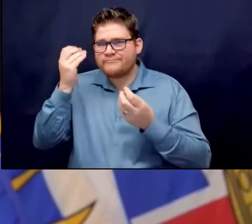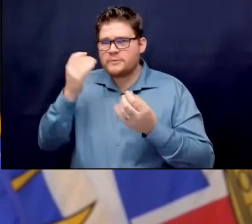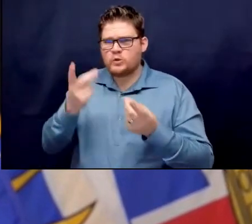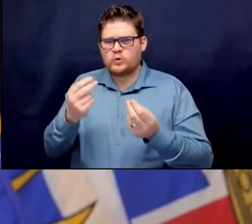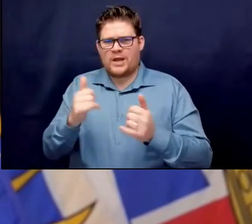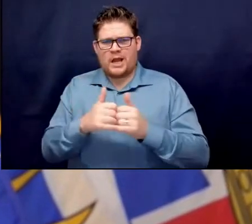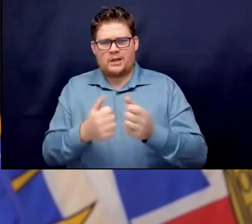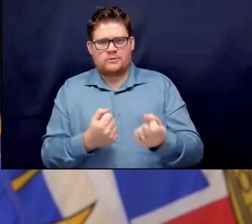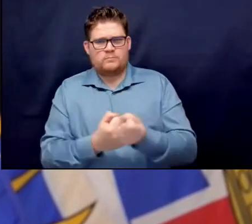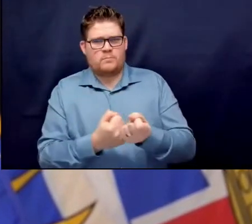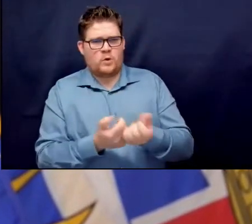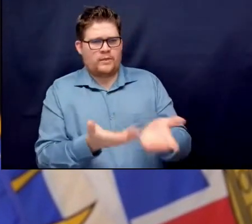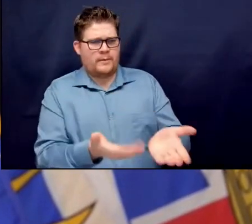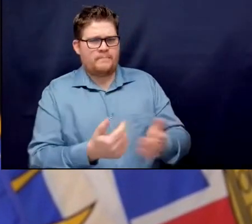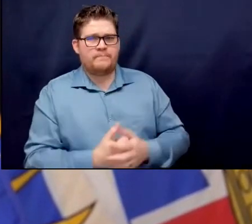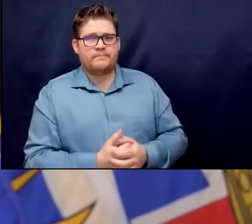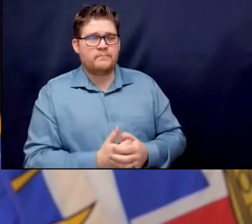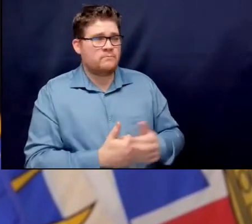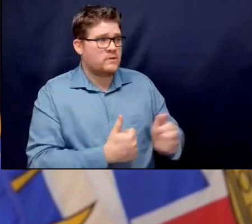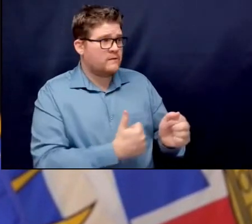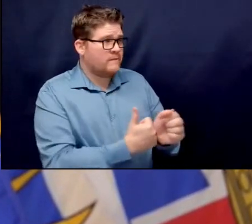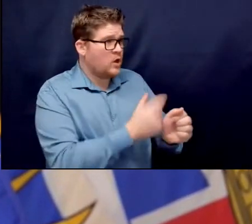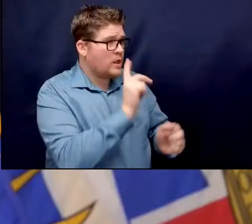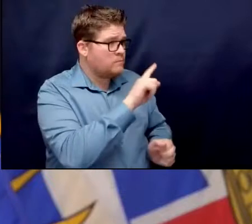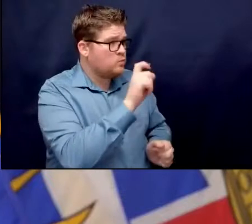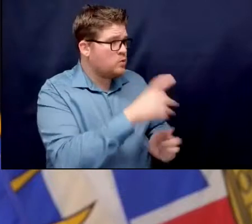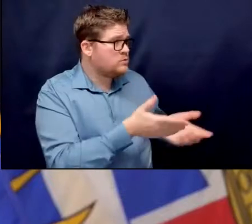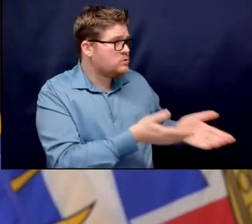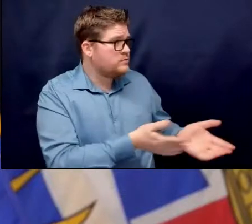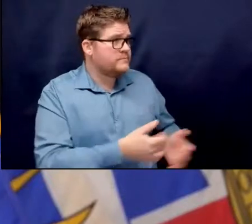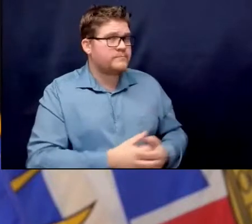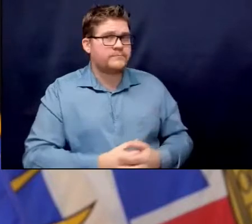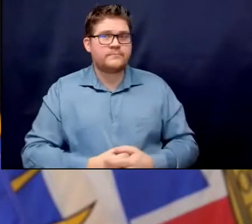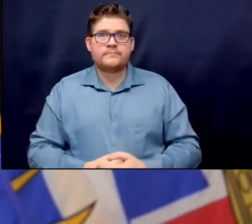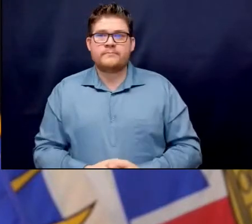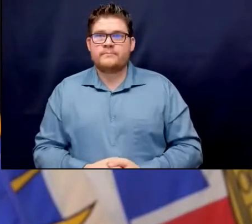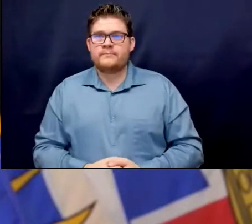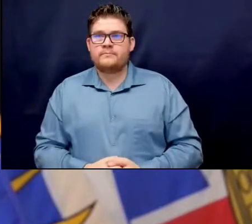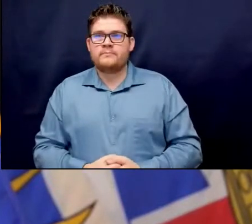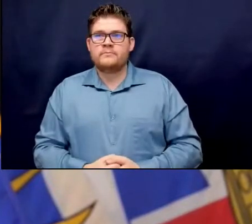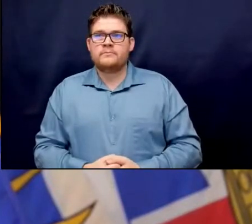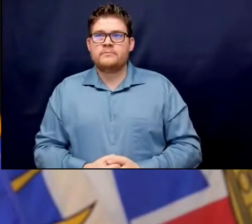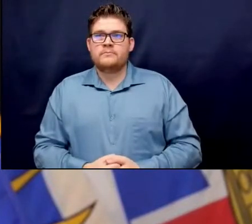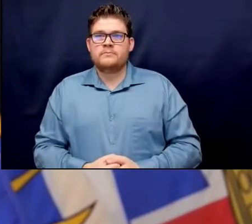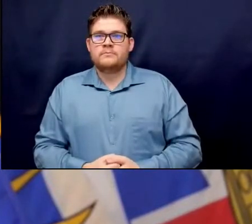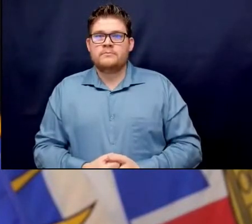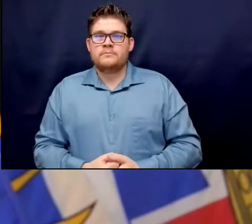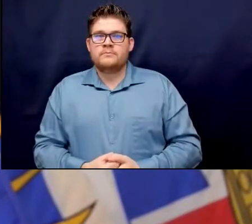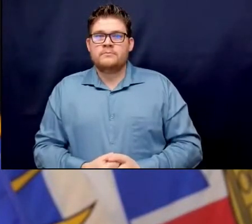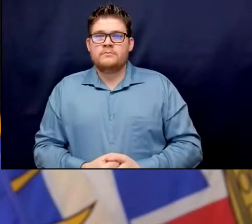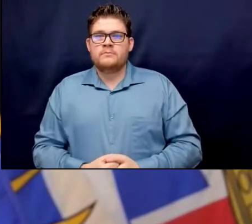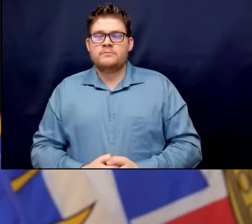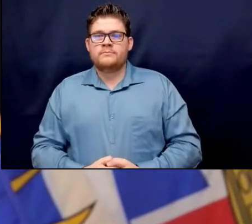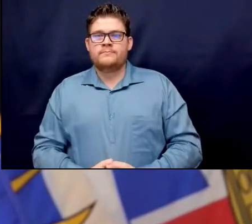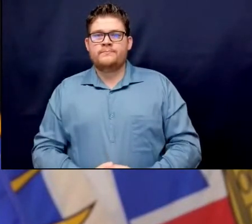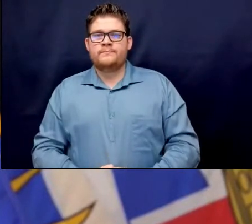I'm wondering, in light of what we've heard today about cases peaking or already having peaked, hospitalizations likely to peak in the next couple